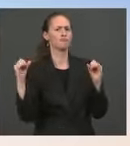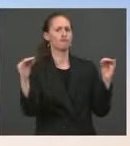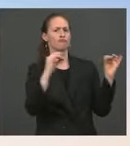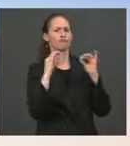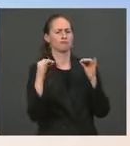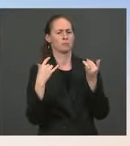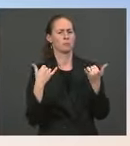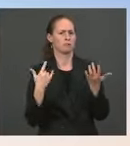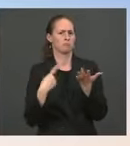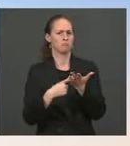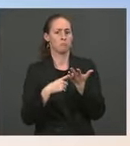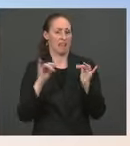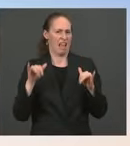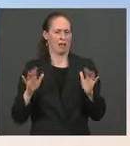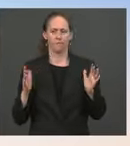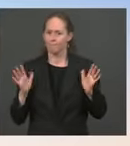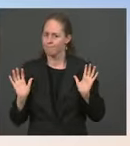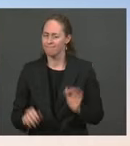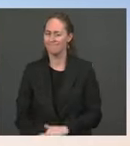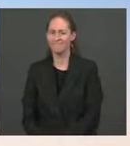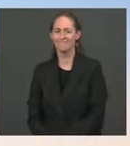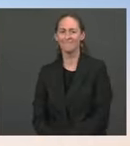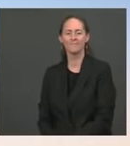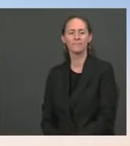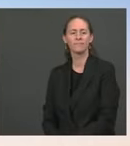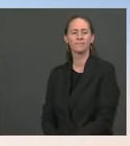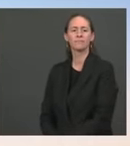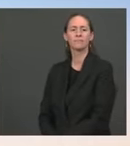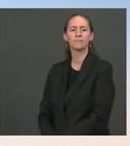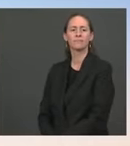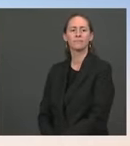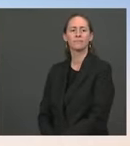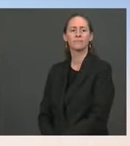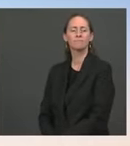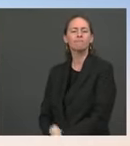that. OPEC failed to